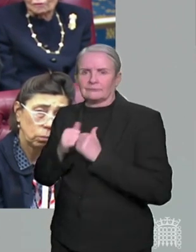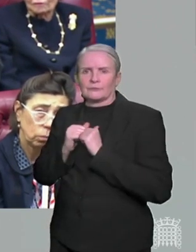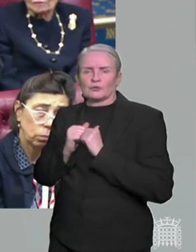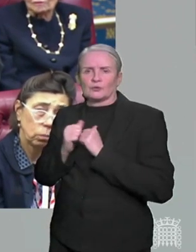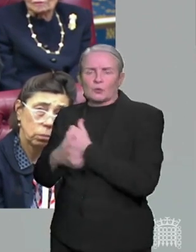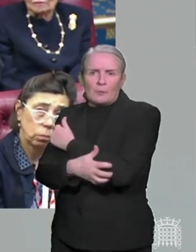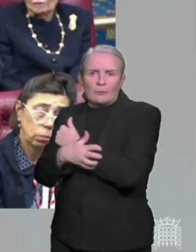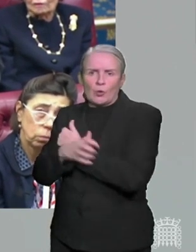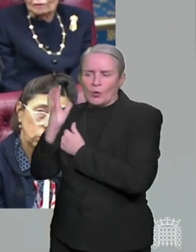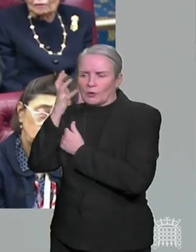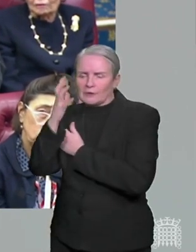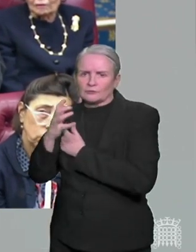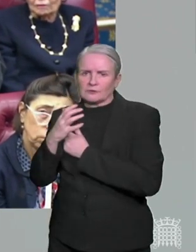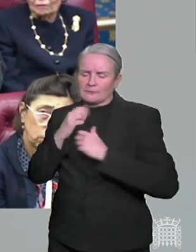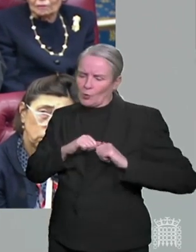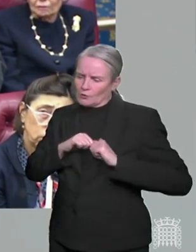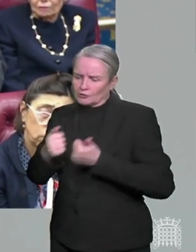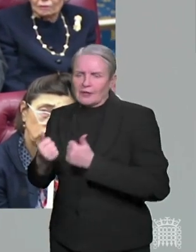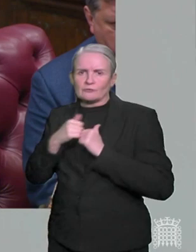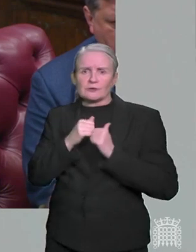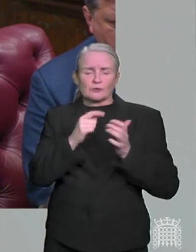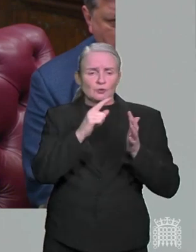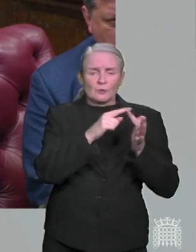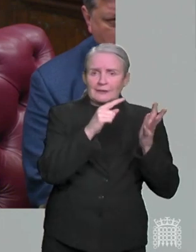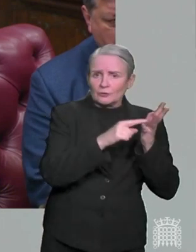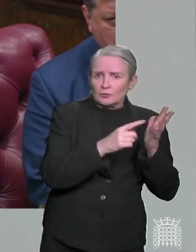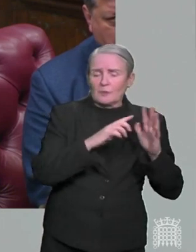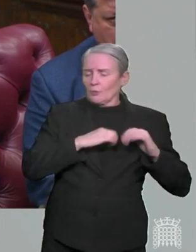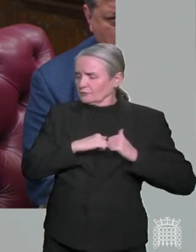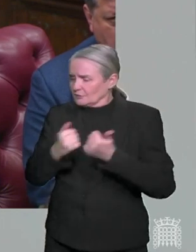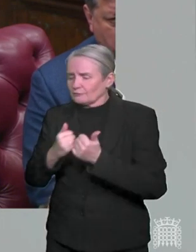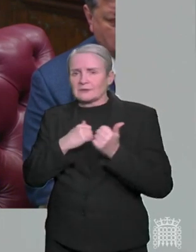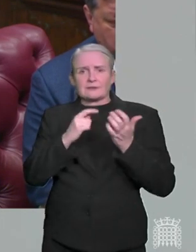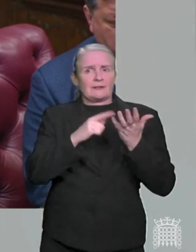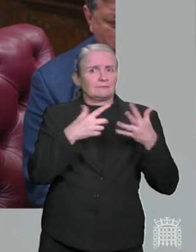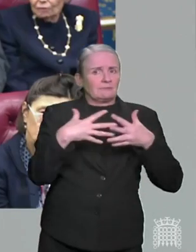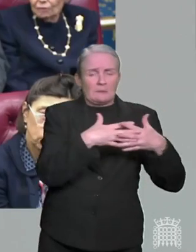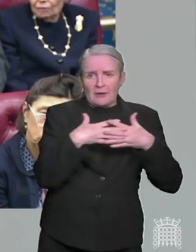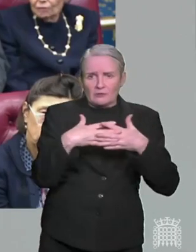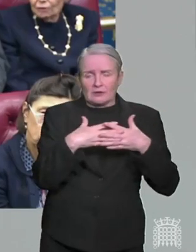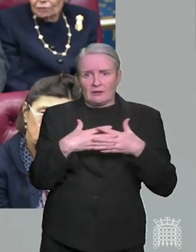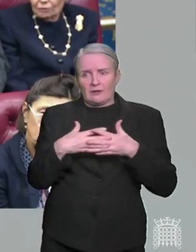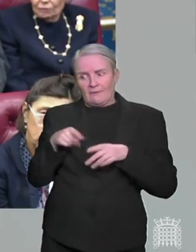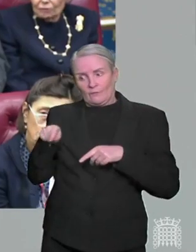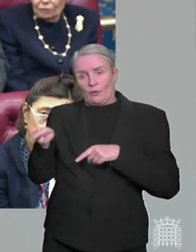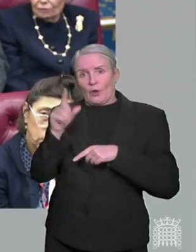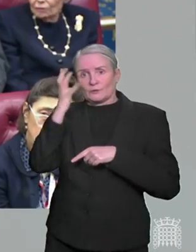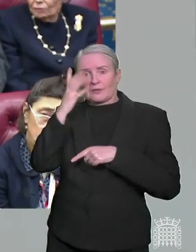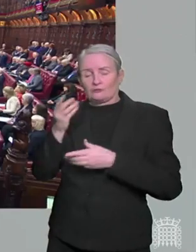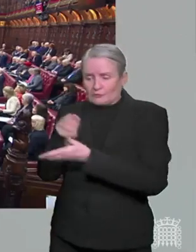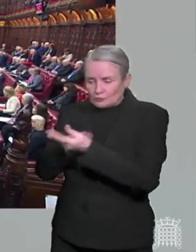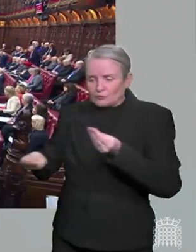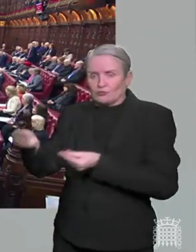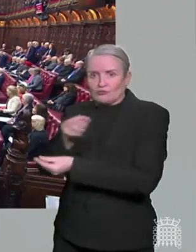more generous than what the US does. I think it's one of those generous systems in the world. So in terms of helping countries to trade out of poverty, I think this government's got an excellent